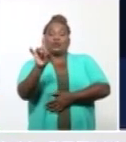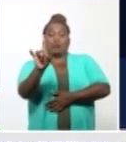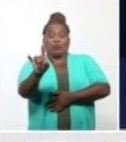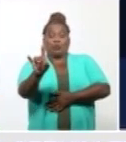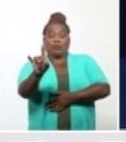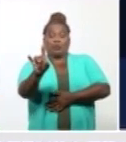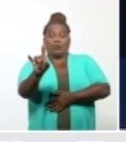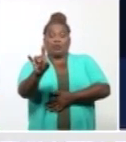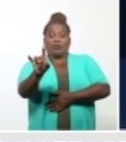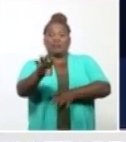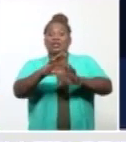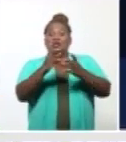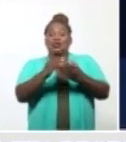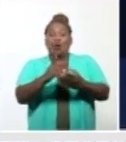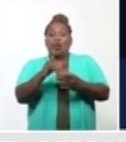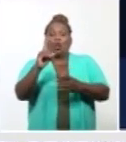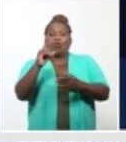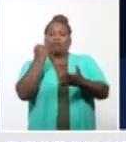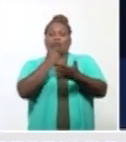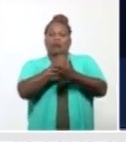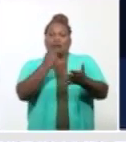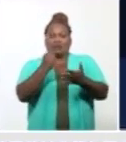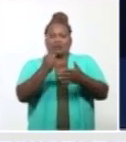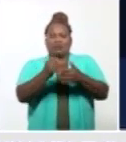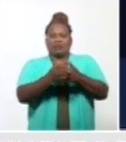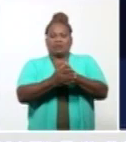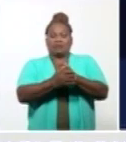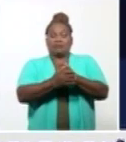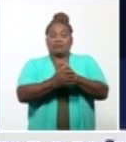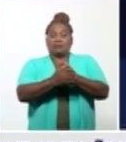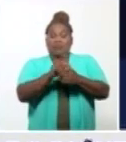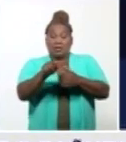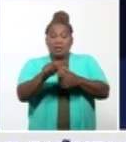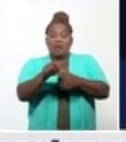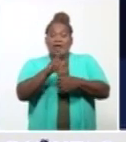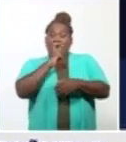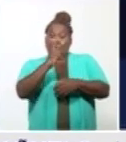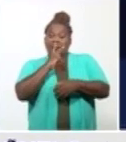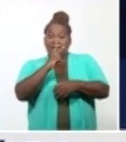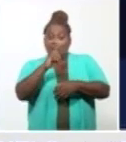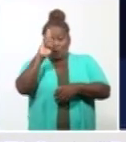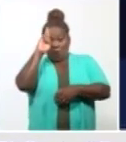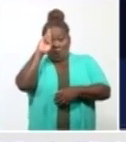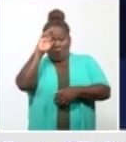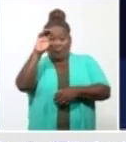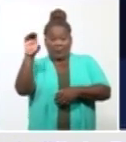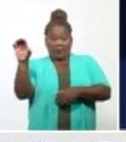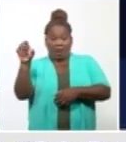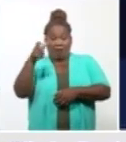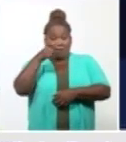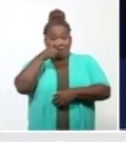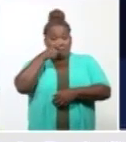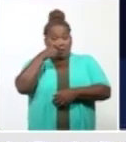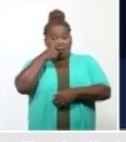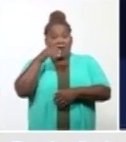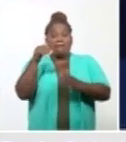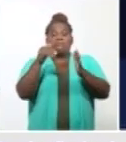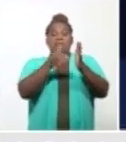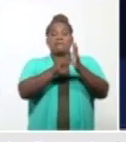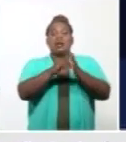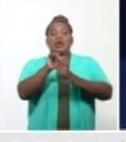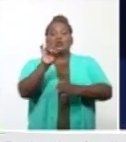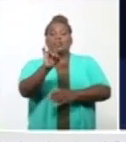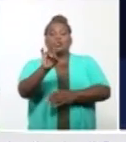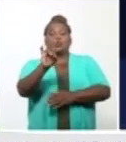han diagnosticado. Of all those who have been diagnosed so far, Atención primaria de salud, como in primary health care,